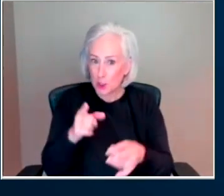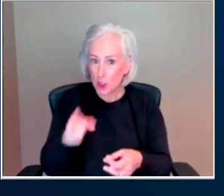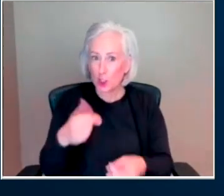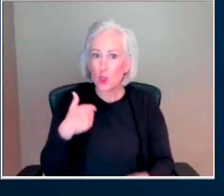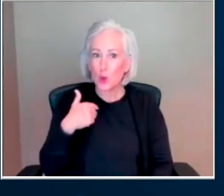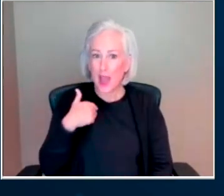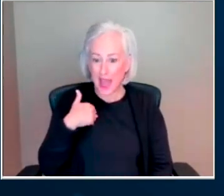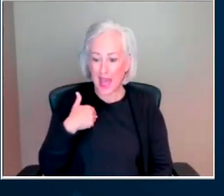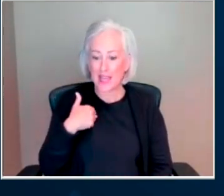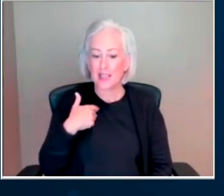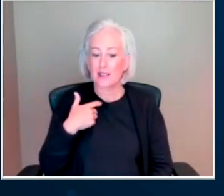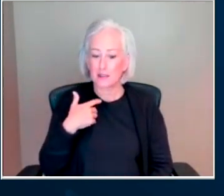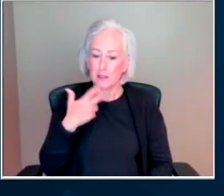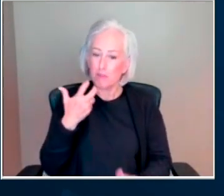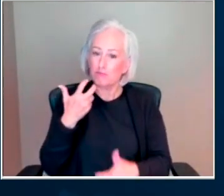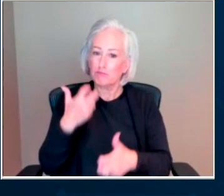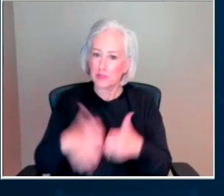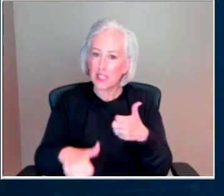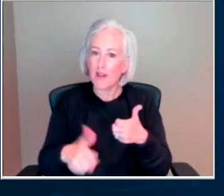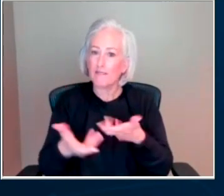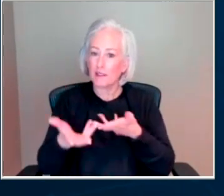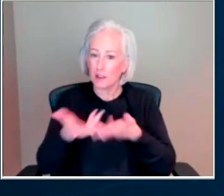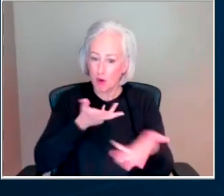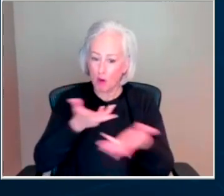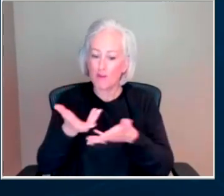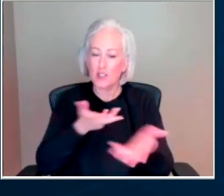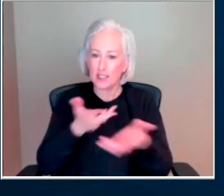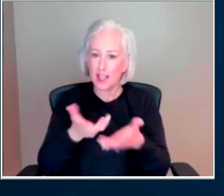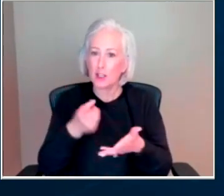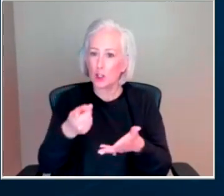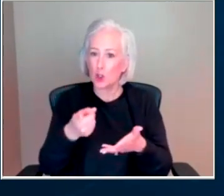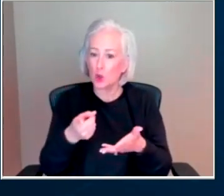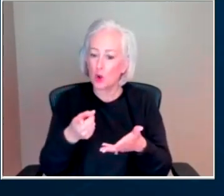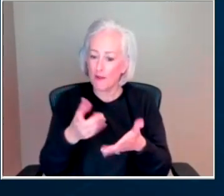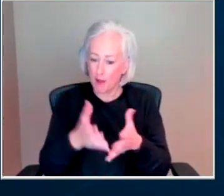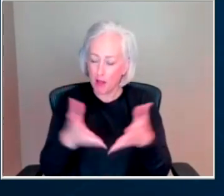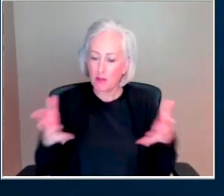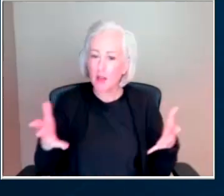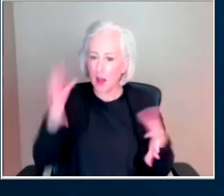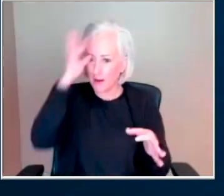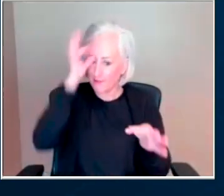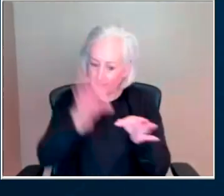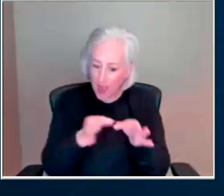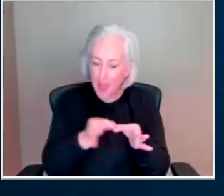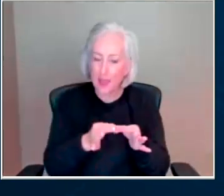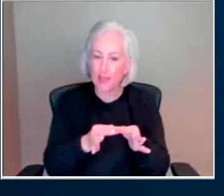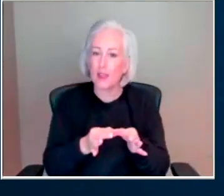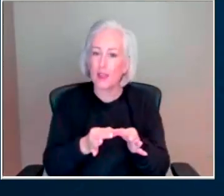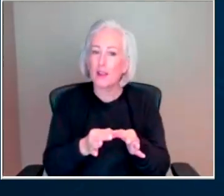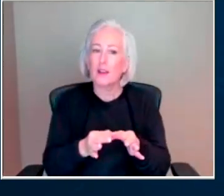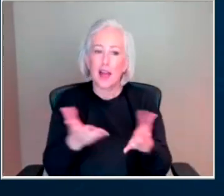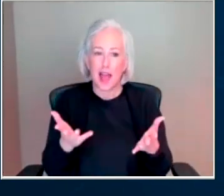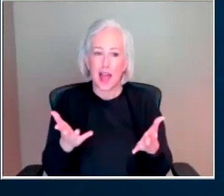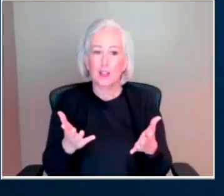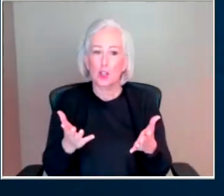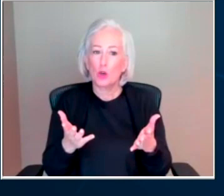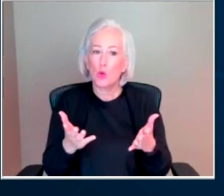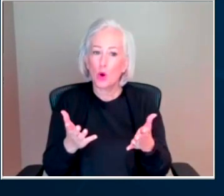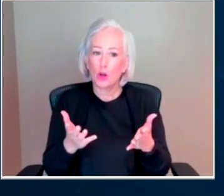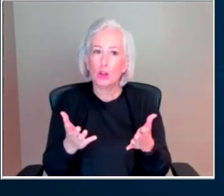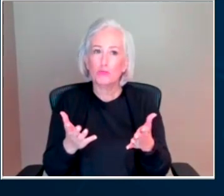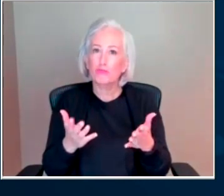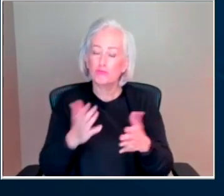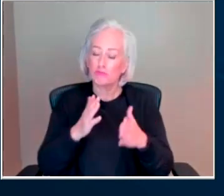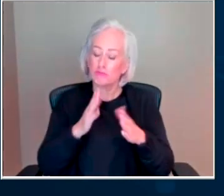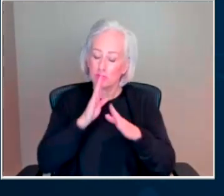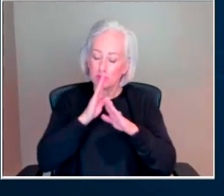tough conversations. I know you're very deep in your faith, and you'd made peace with whichever way this was going to go while you were waiting for